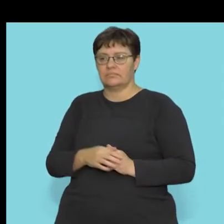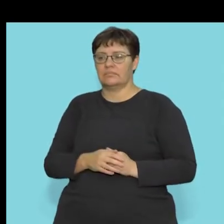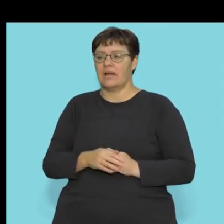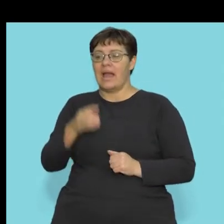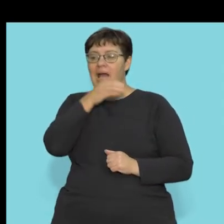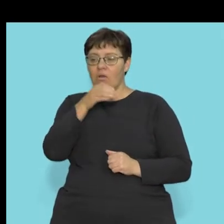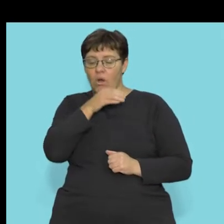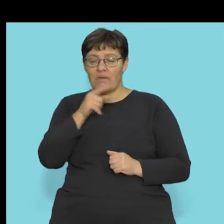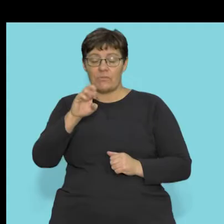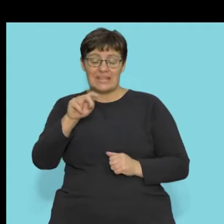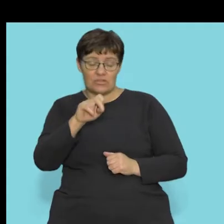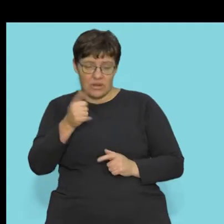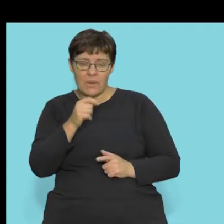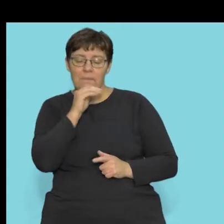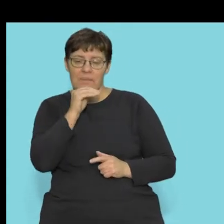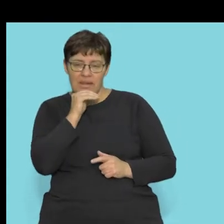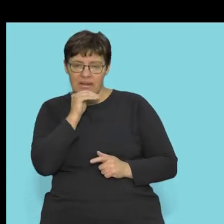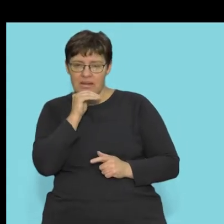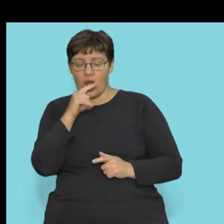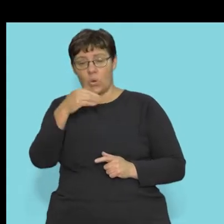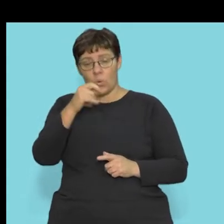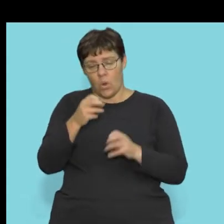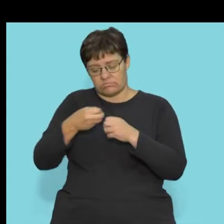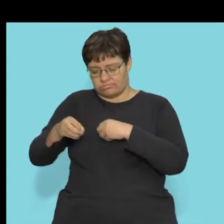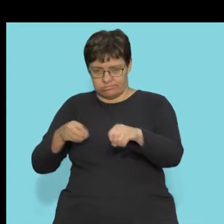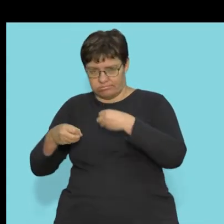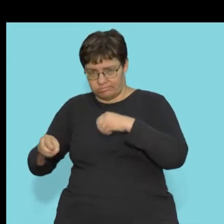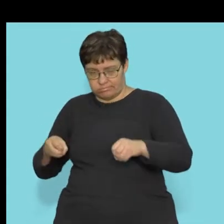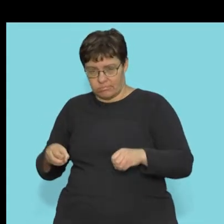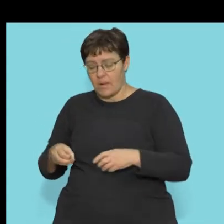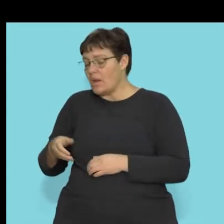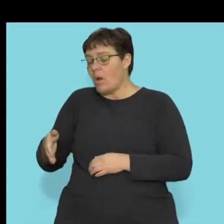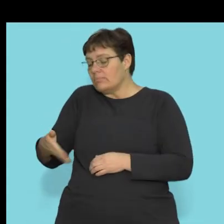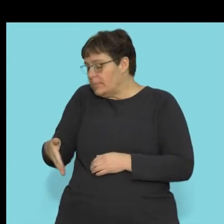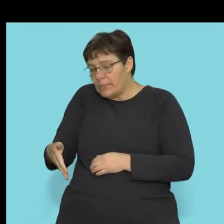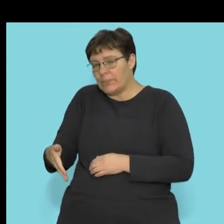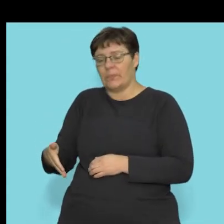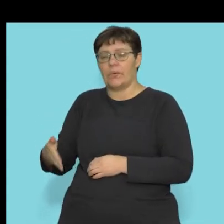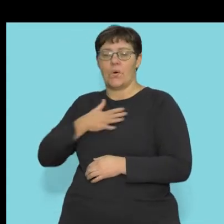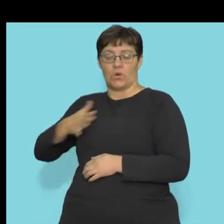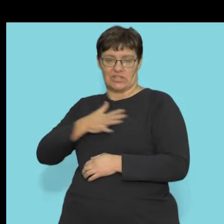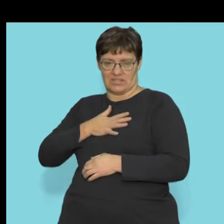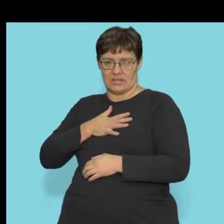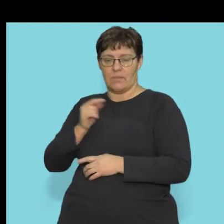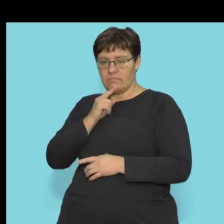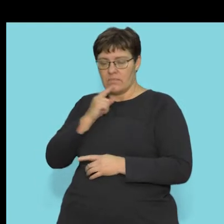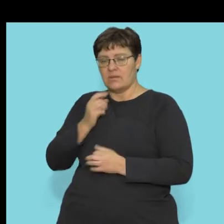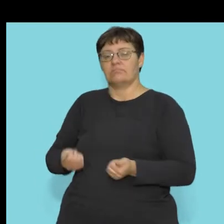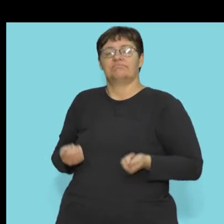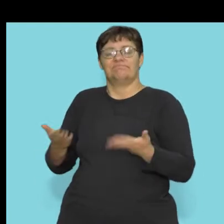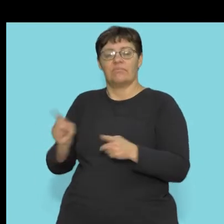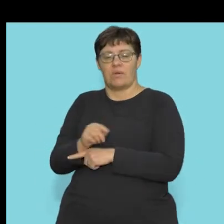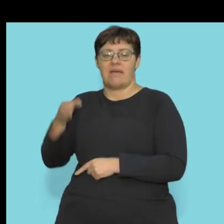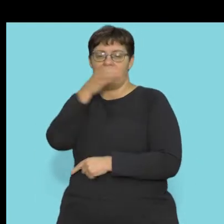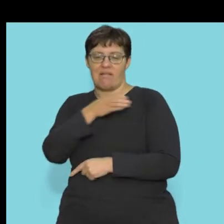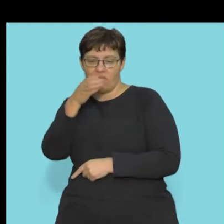Alcoholic fermentation is the breaking down of glucose in the absence of oxygen to give rise to the